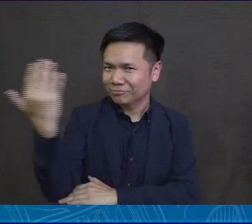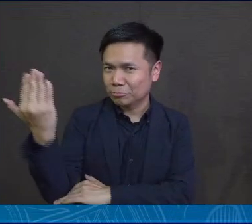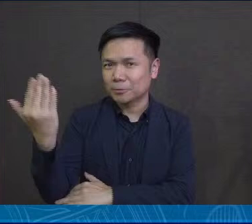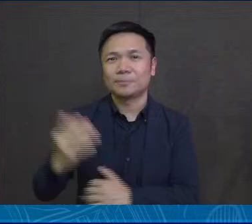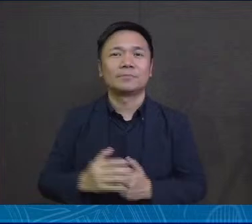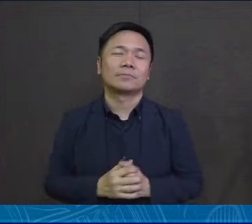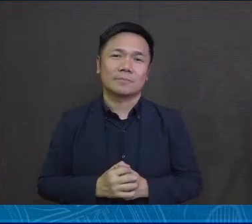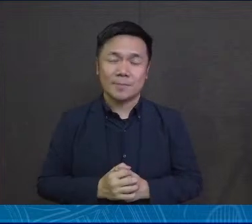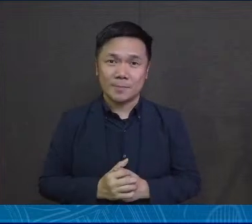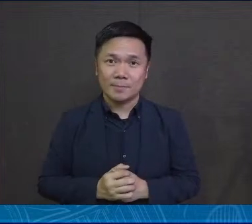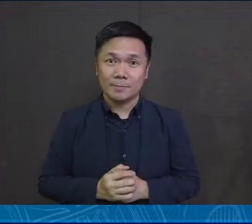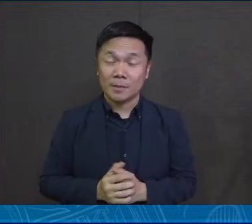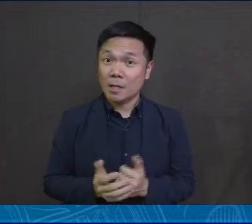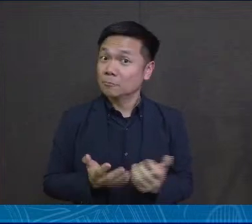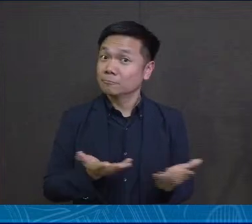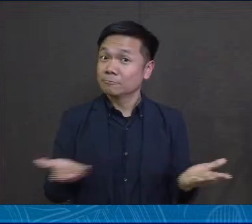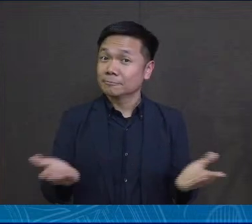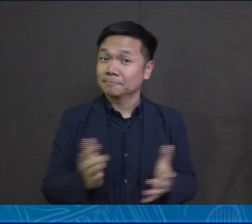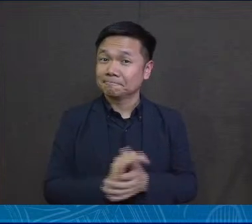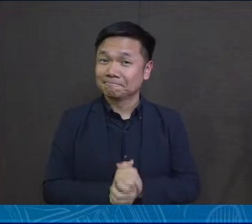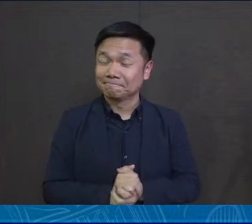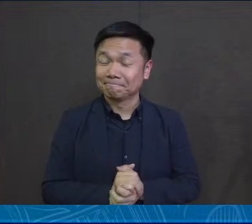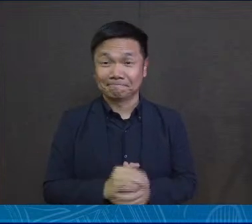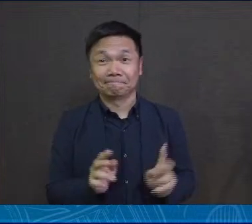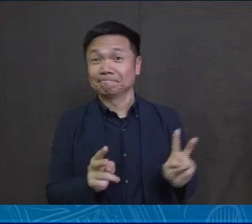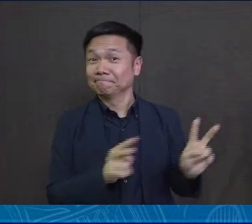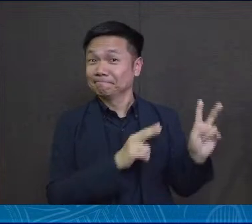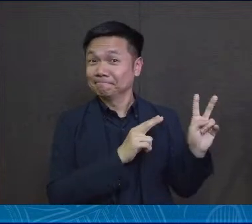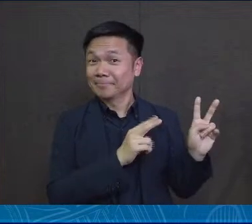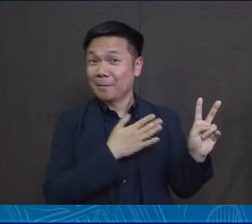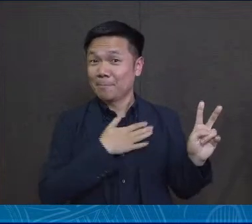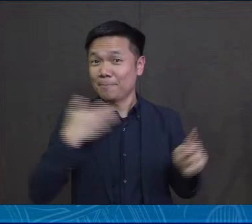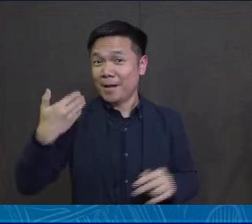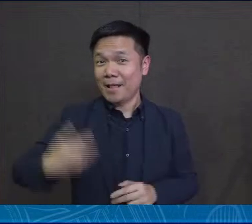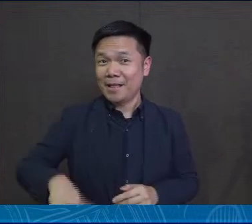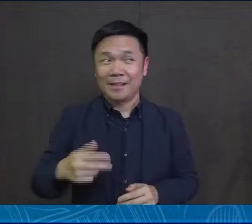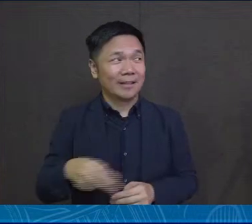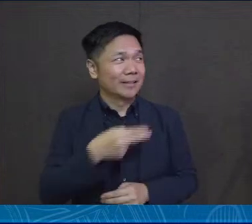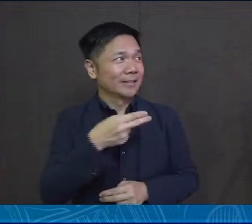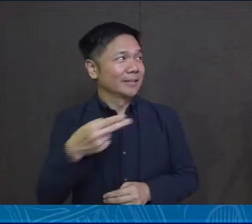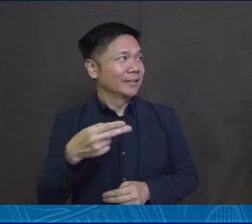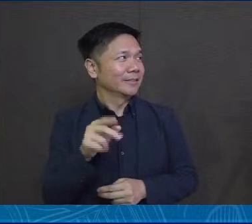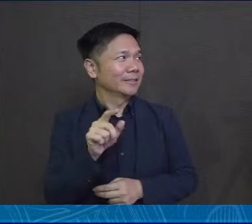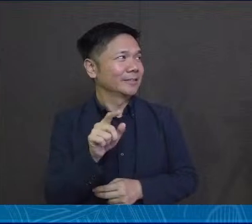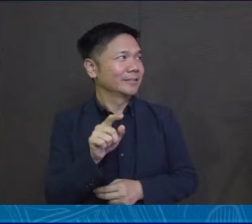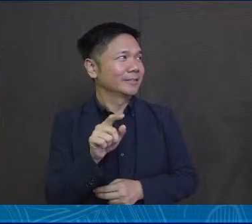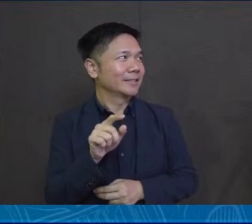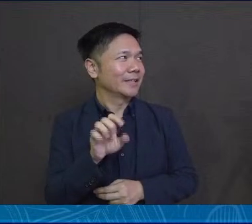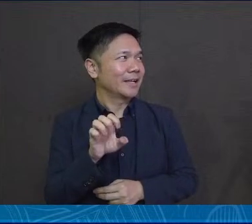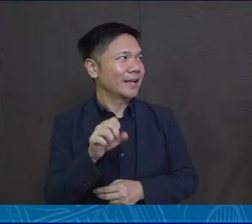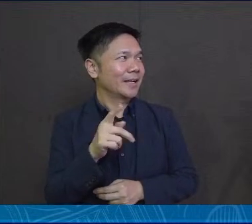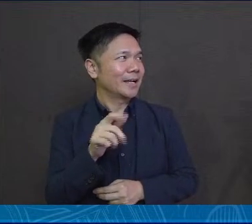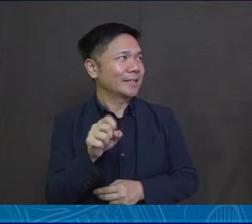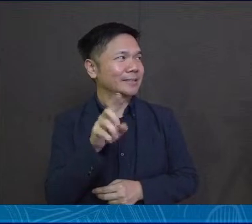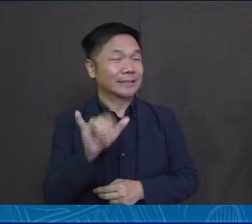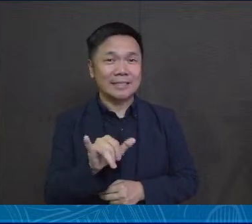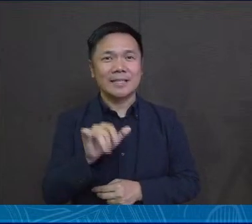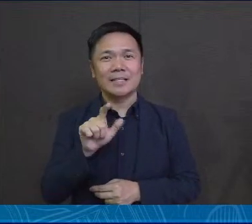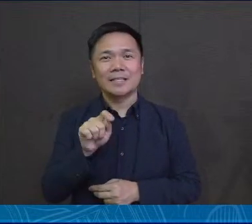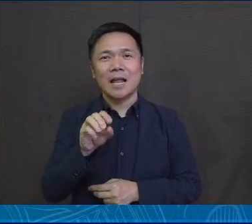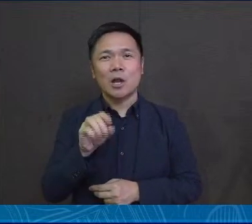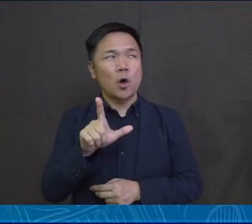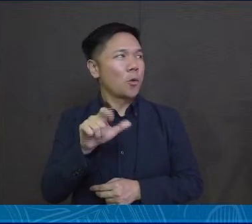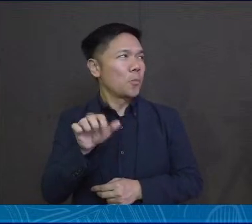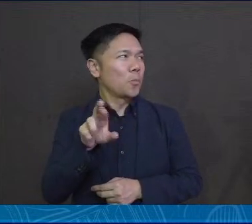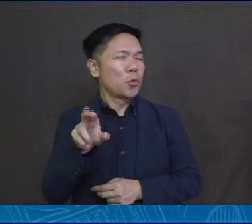may have seen on the screen, my name is Exley Taloiburi. It's a privilege to be given this opportunity